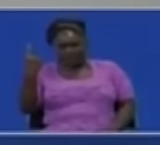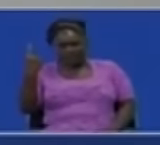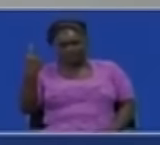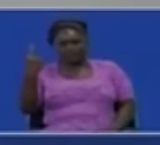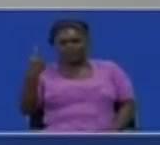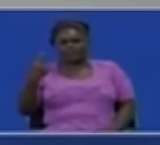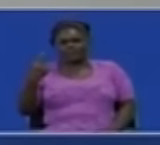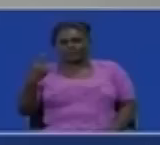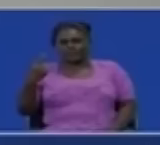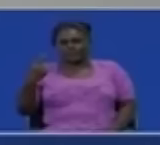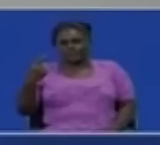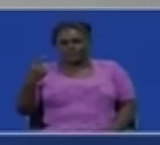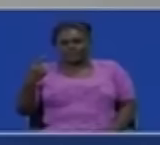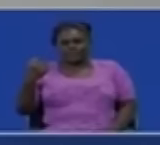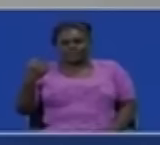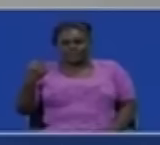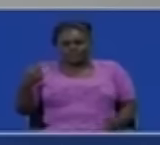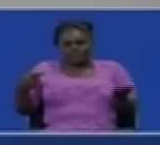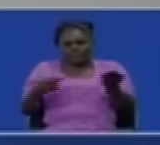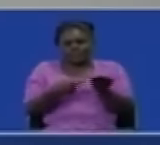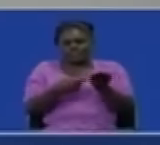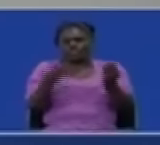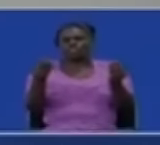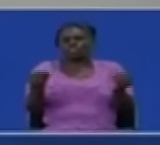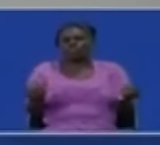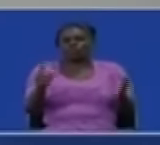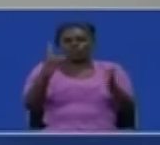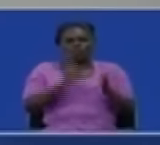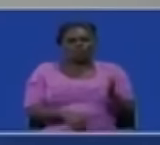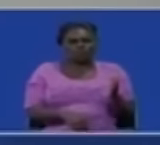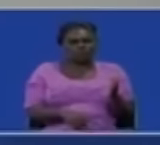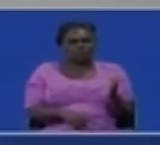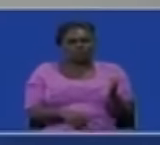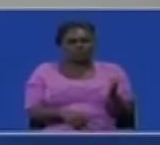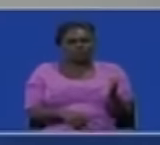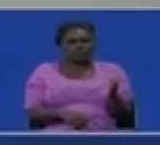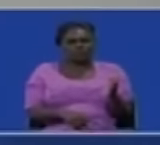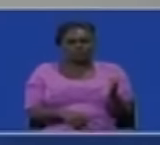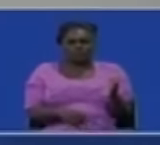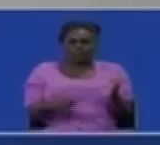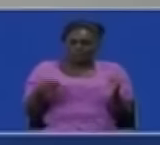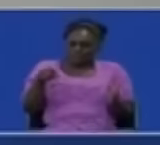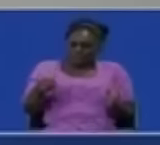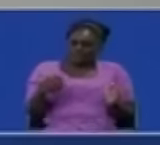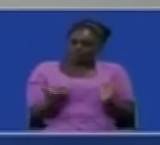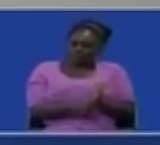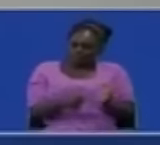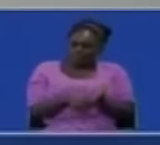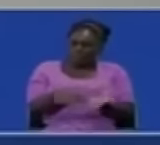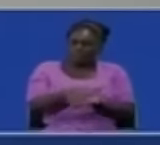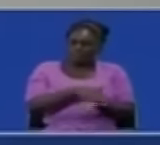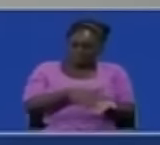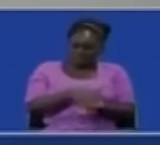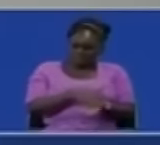what disease the digital system was trying to cure. Okay. And that disease is